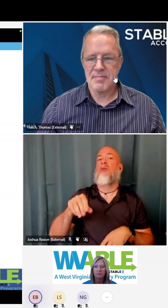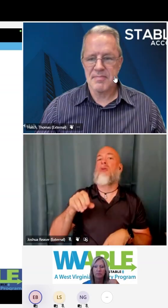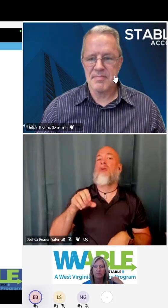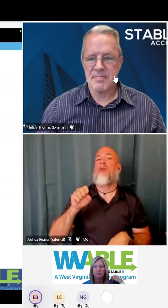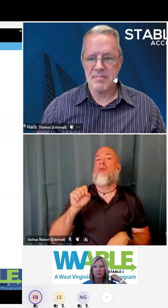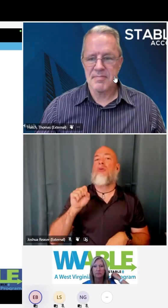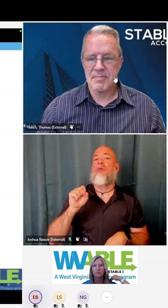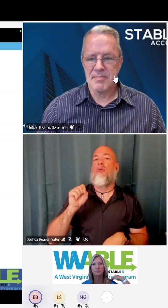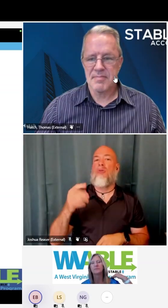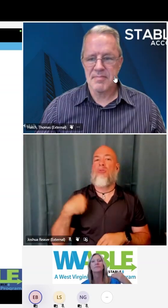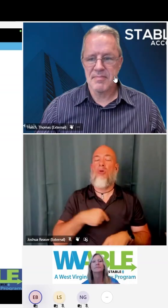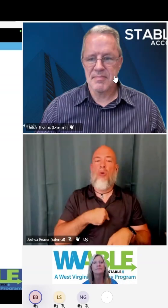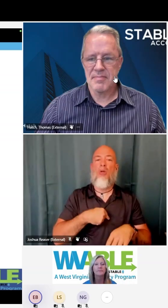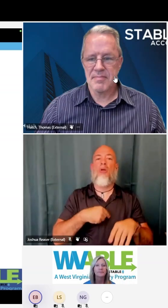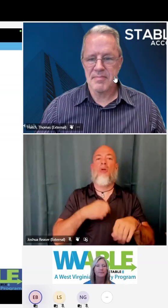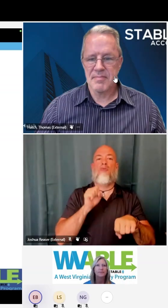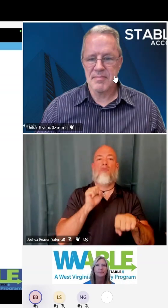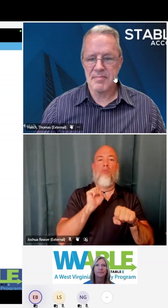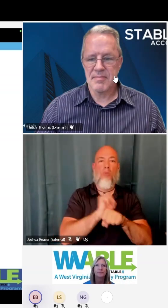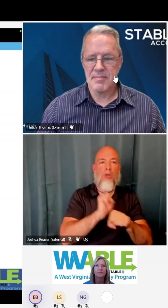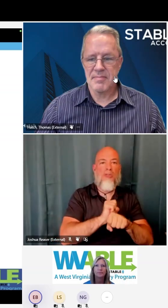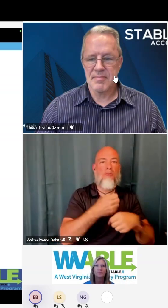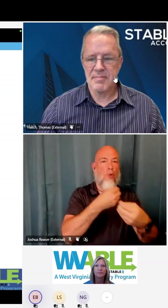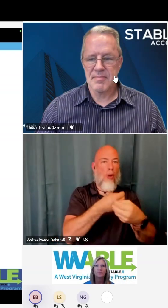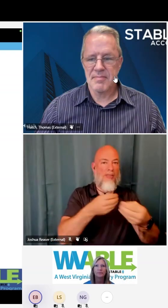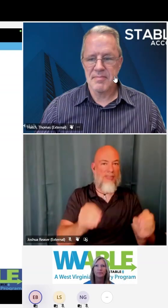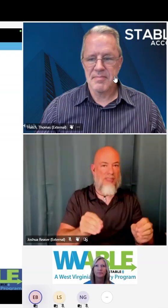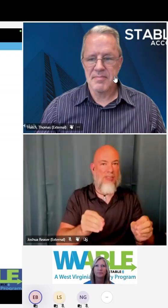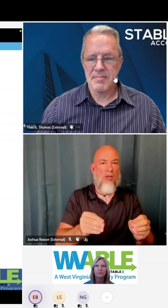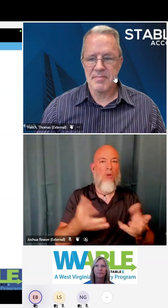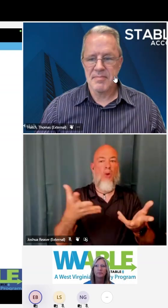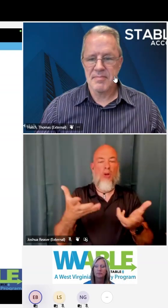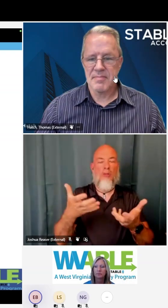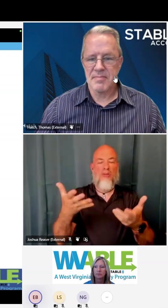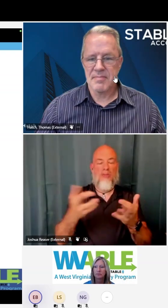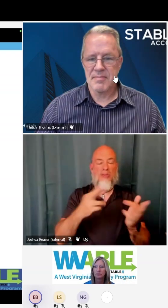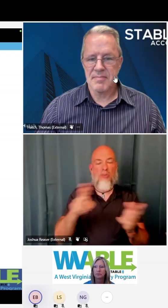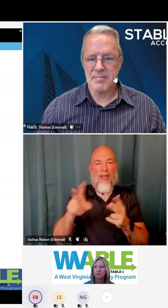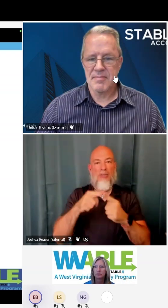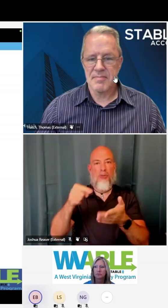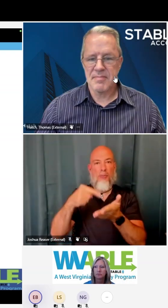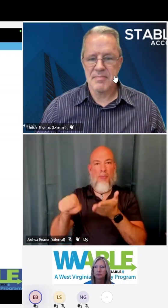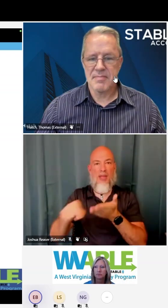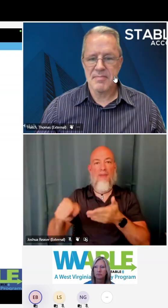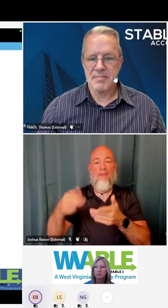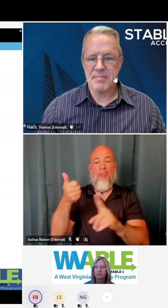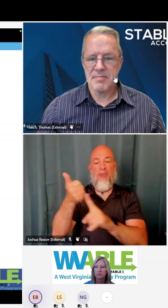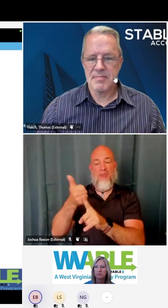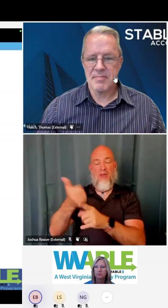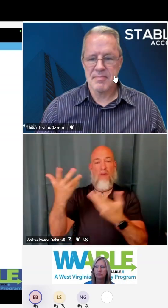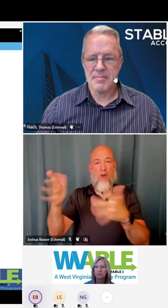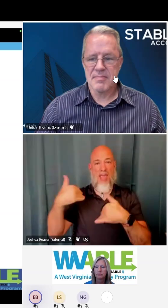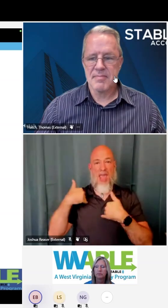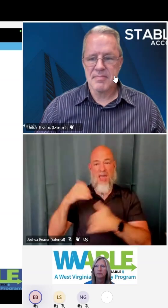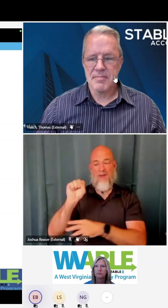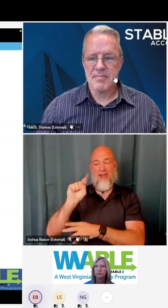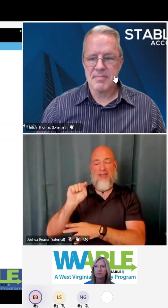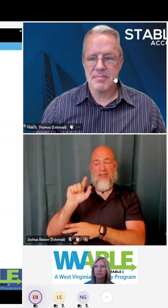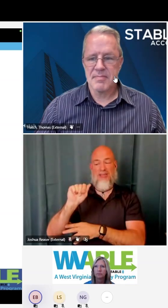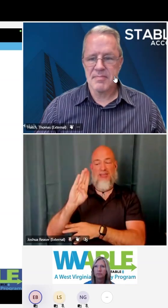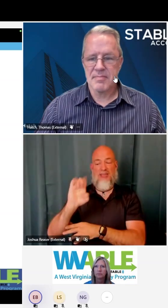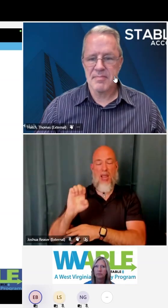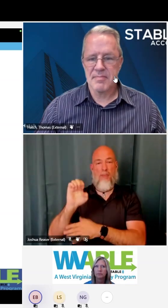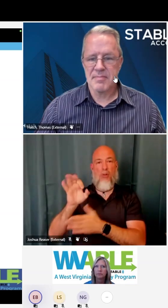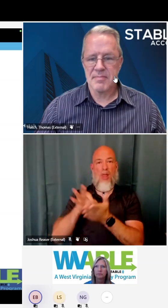Link. We're an organization. We're in the process of getting a payee that already has a Sable account established. All of